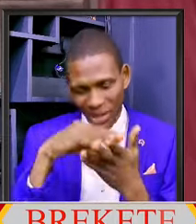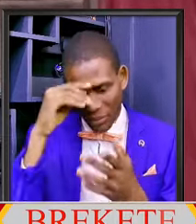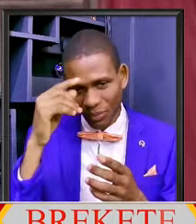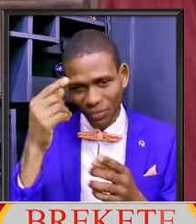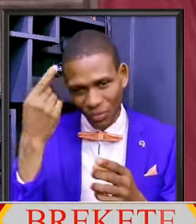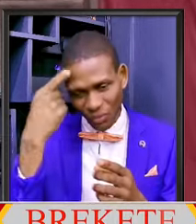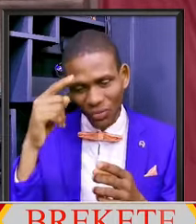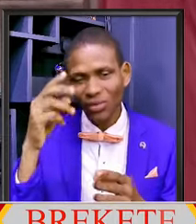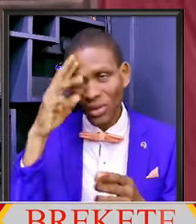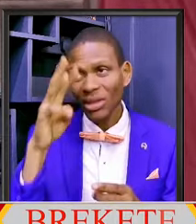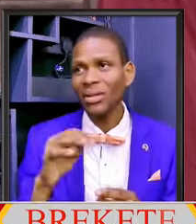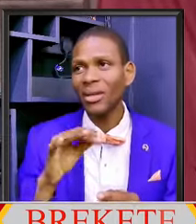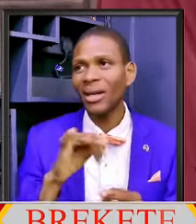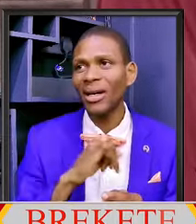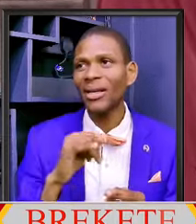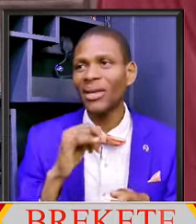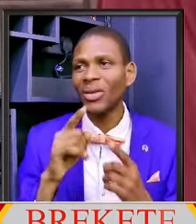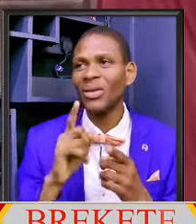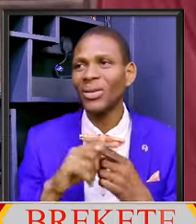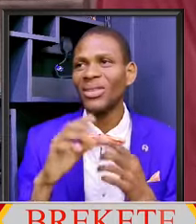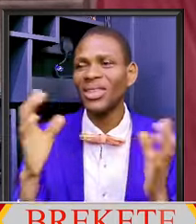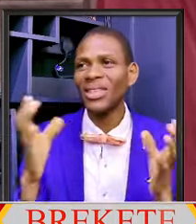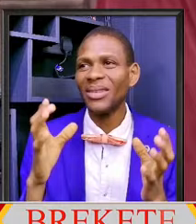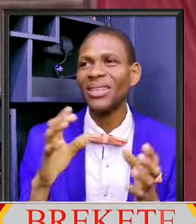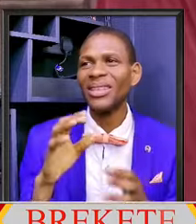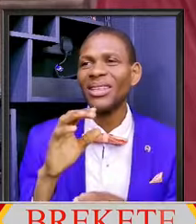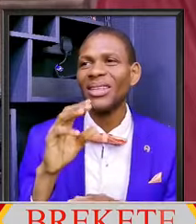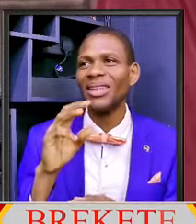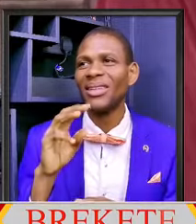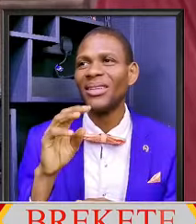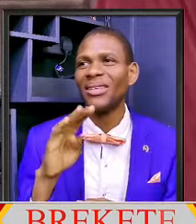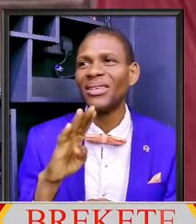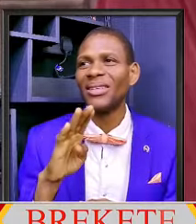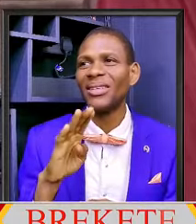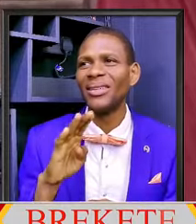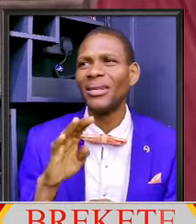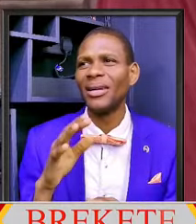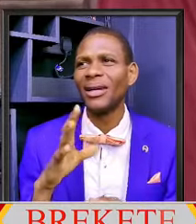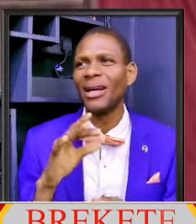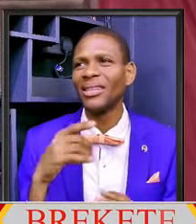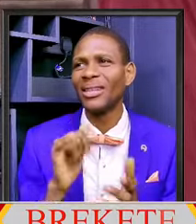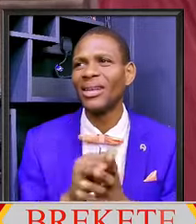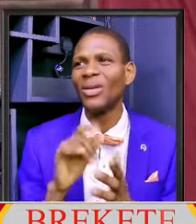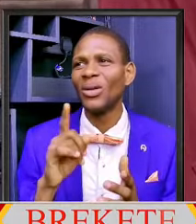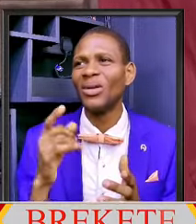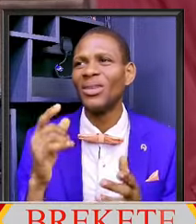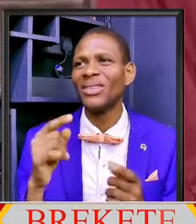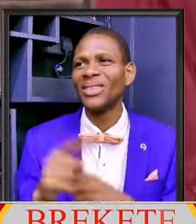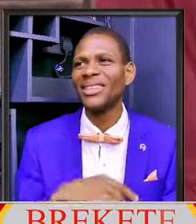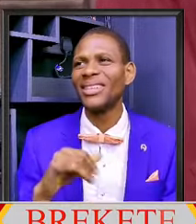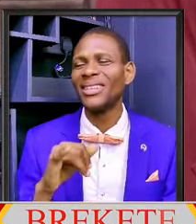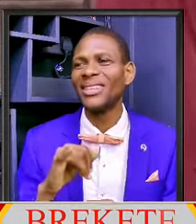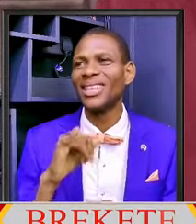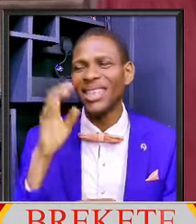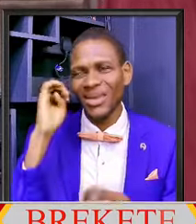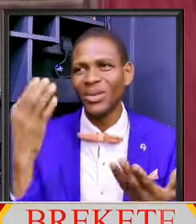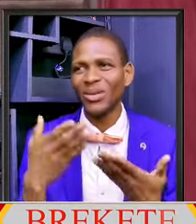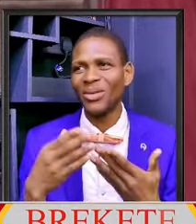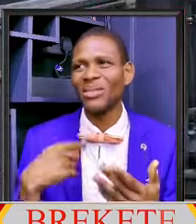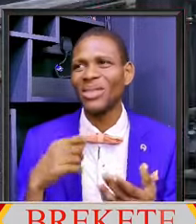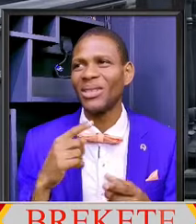with celebrity carpenter who went to the same university. Yes. He too. He said, one of these days, he will introduce me and see how Allah introduced me